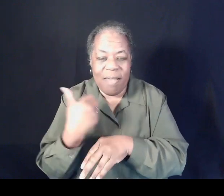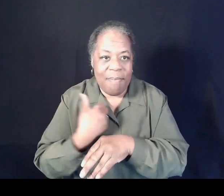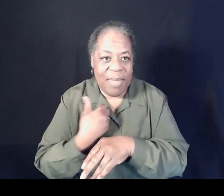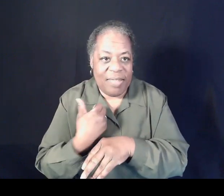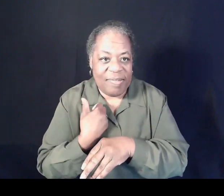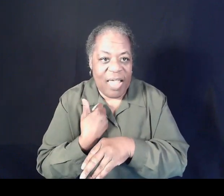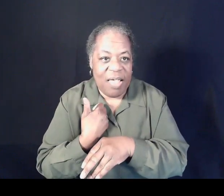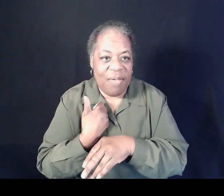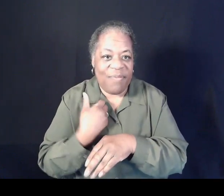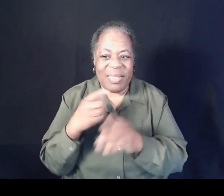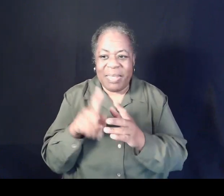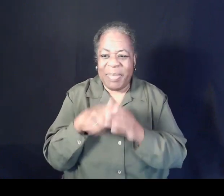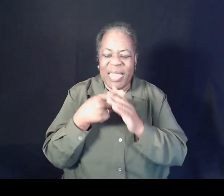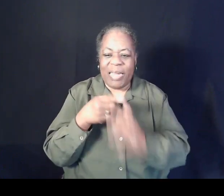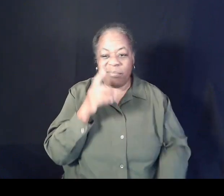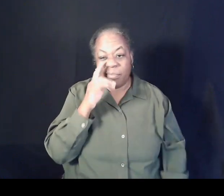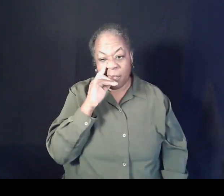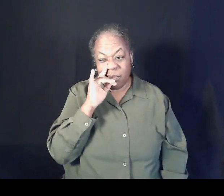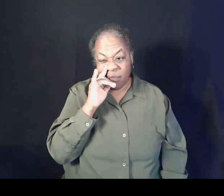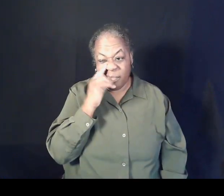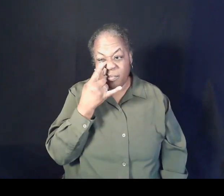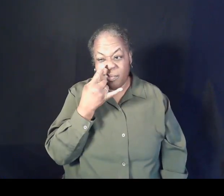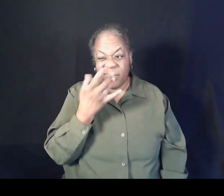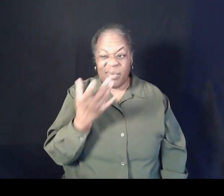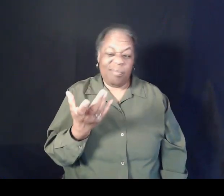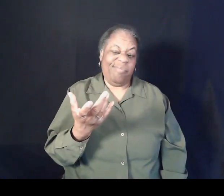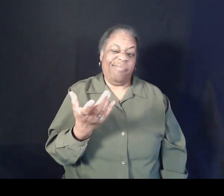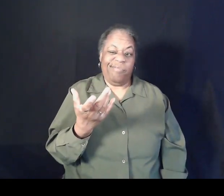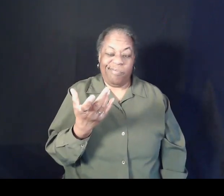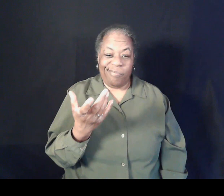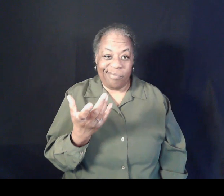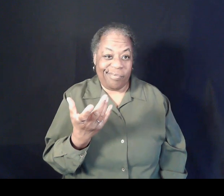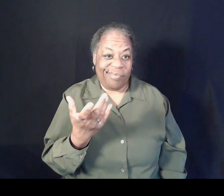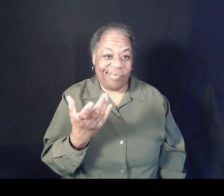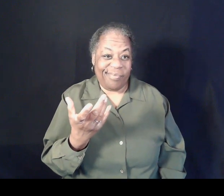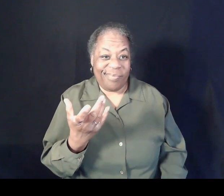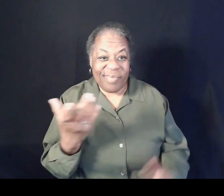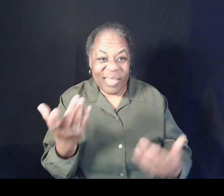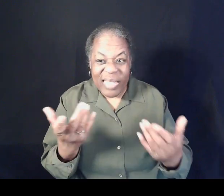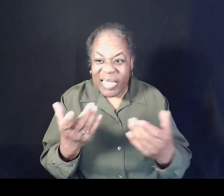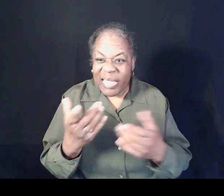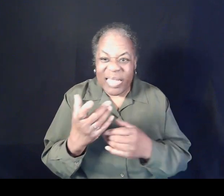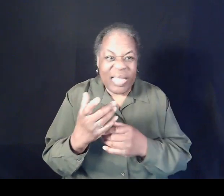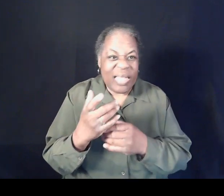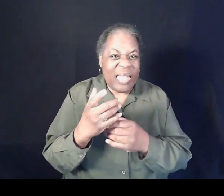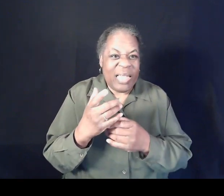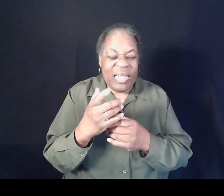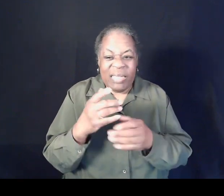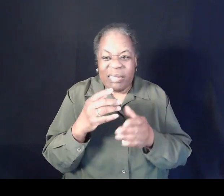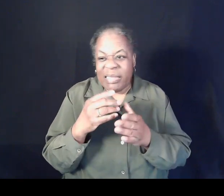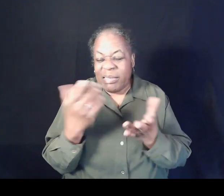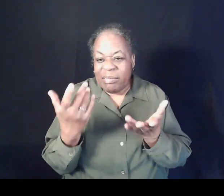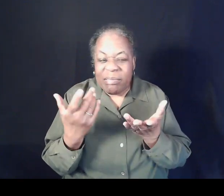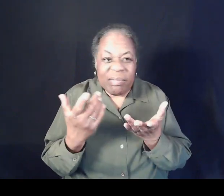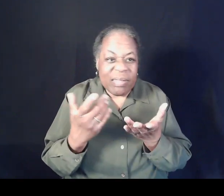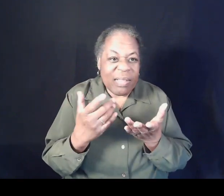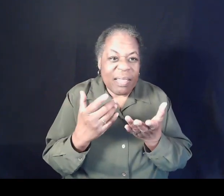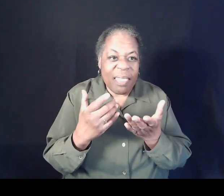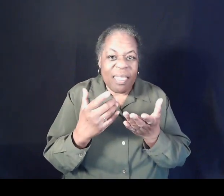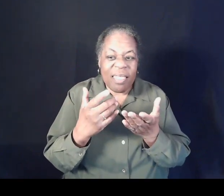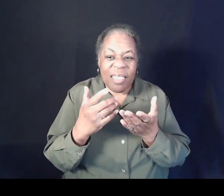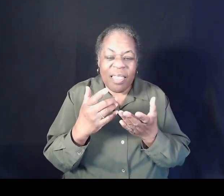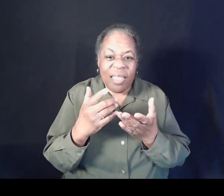was a bit bored at first, not really getting it. And just, you know, that first half was a little dense. And then it started to grow on